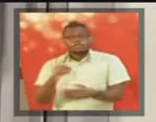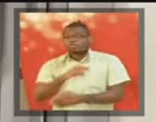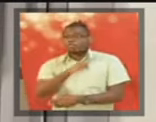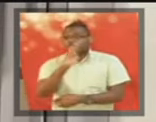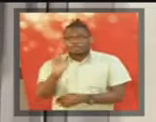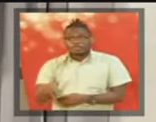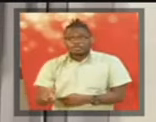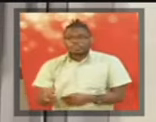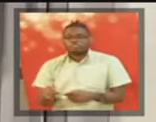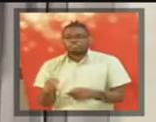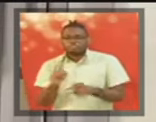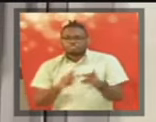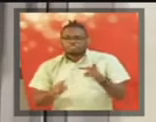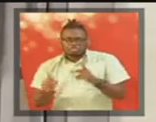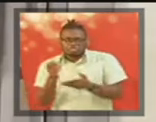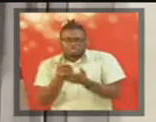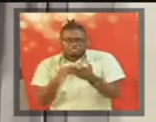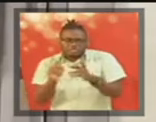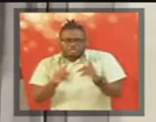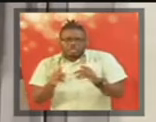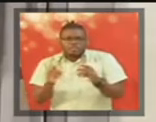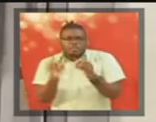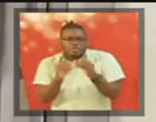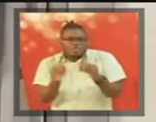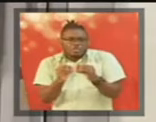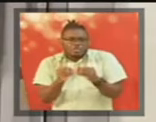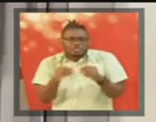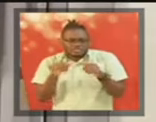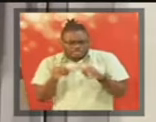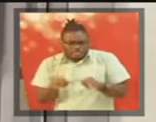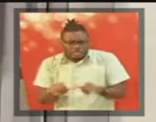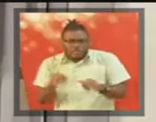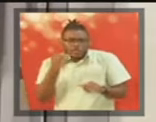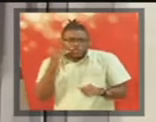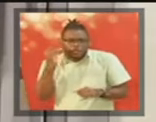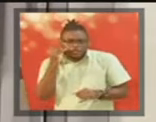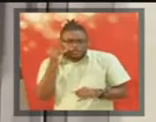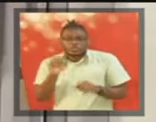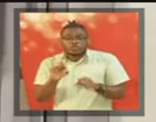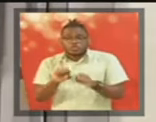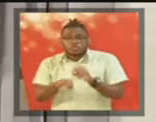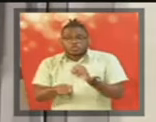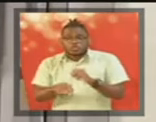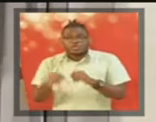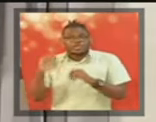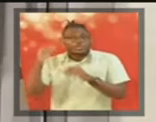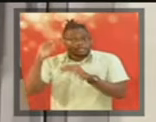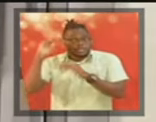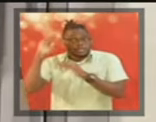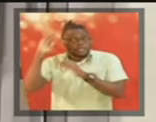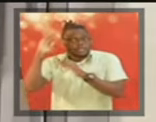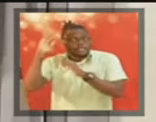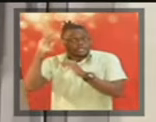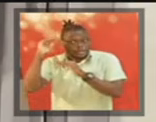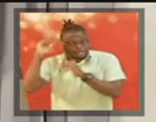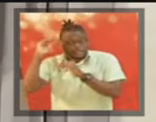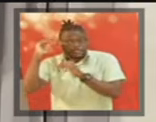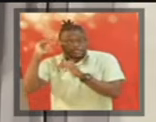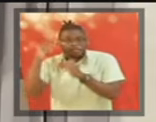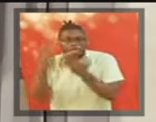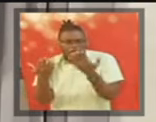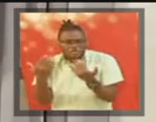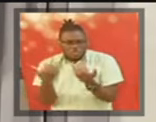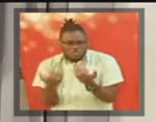movement in terms of our public health measures. So we expect, based on the measures that we have in place, and what we are trying is a very similar virus